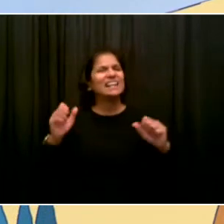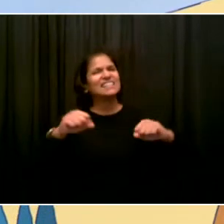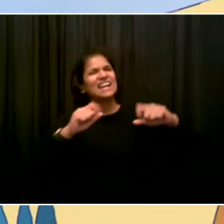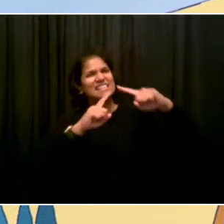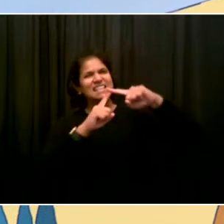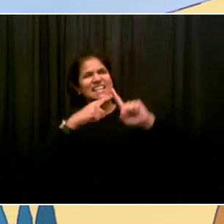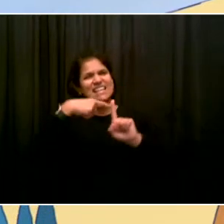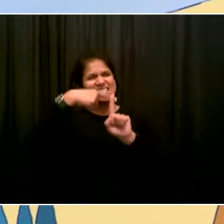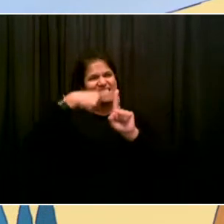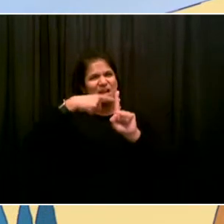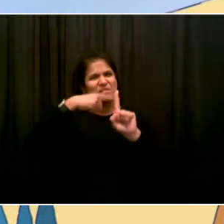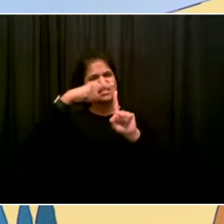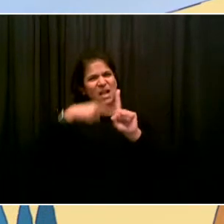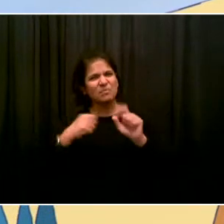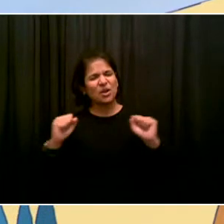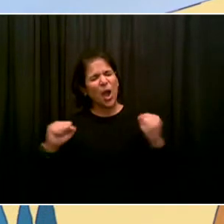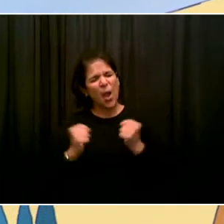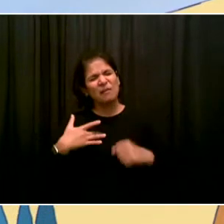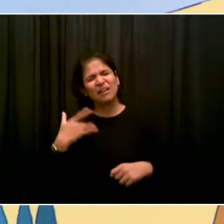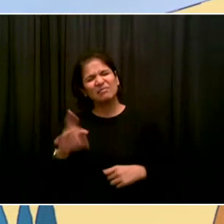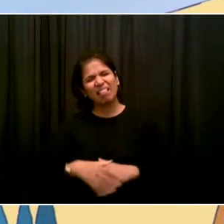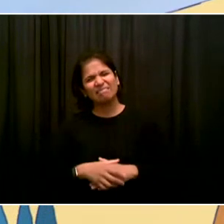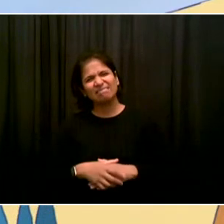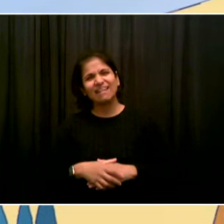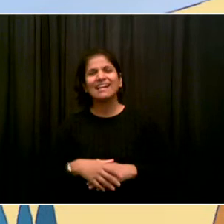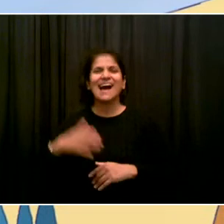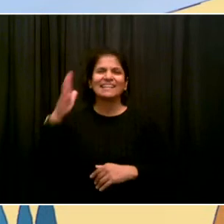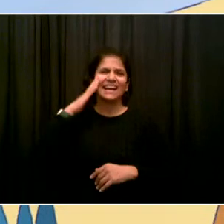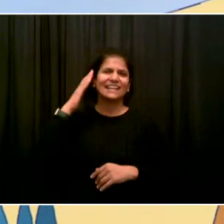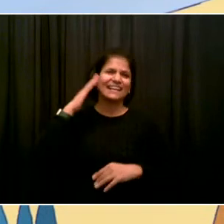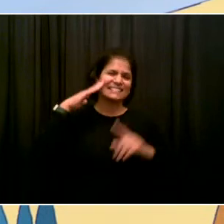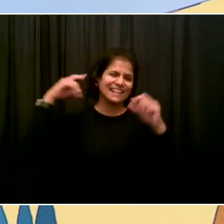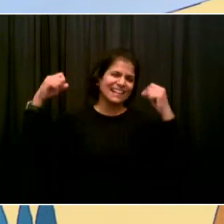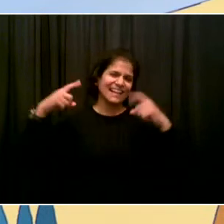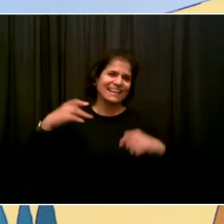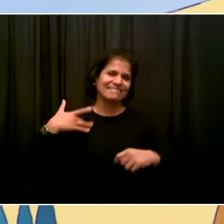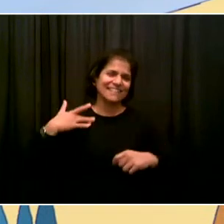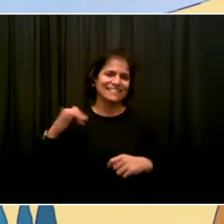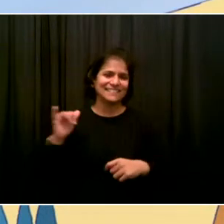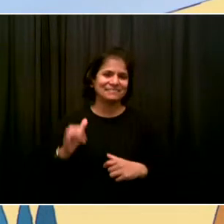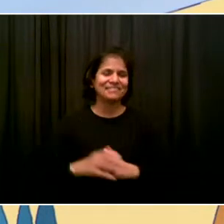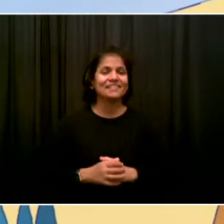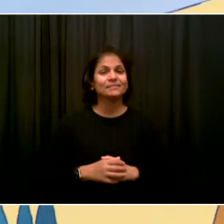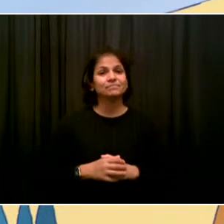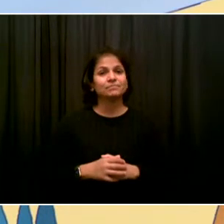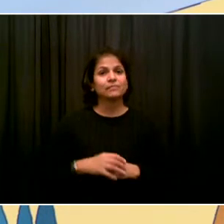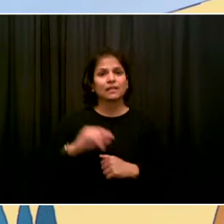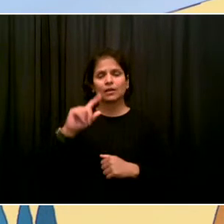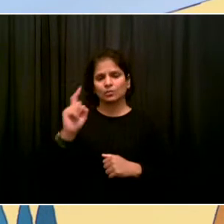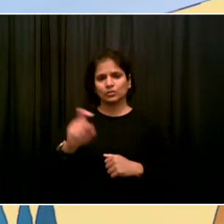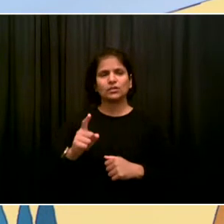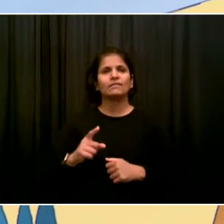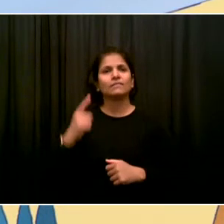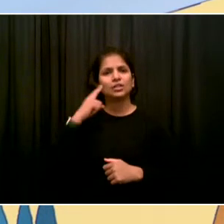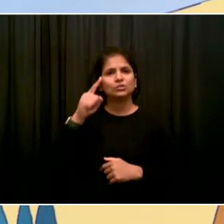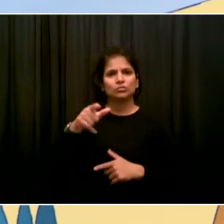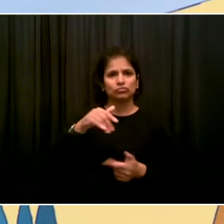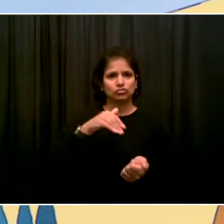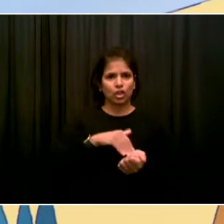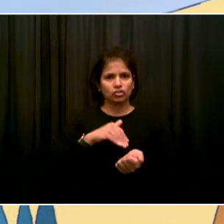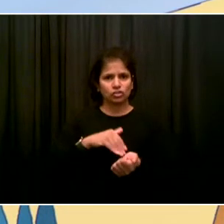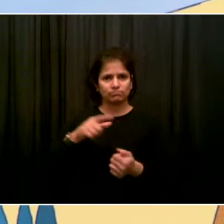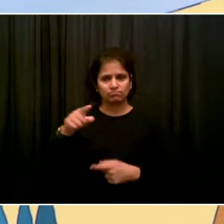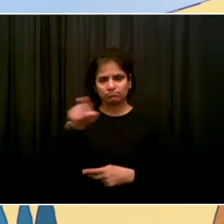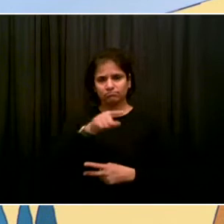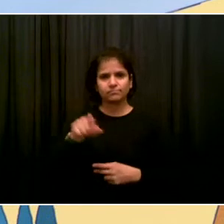unity today, Ruvain. So my question is for you and the doctors. A state health department official who was interviewed as part of the Cuomo investigation,